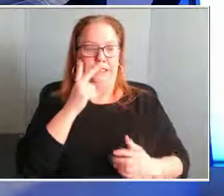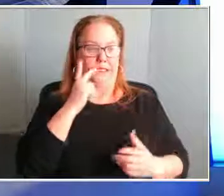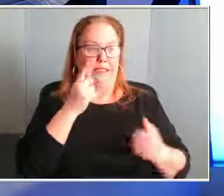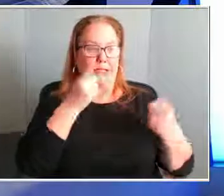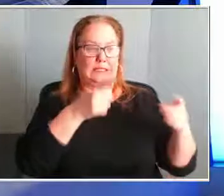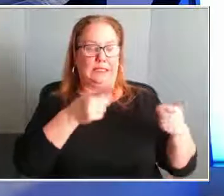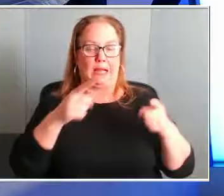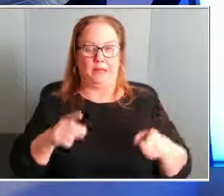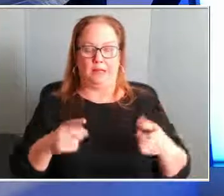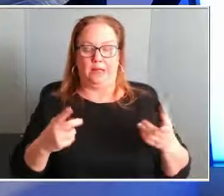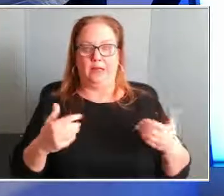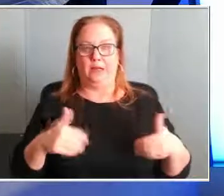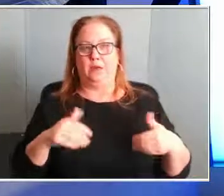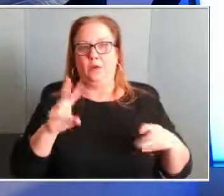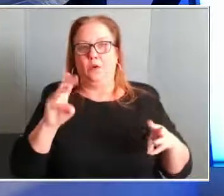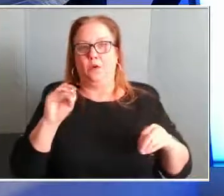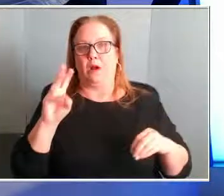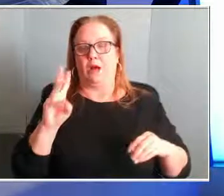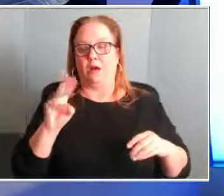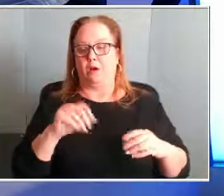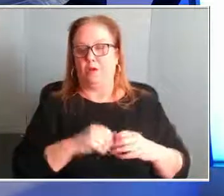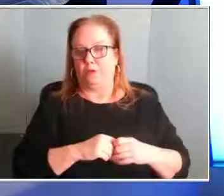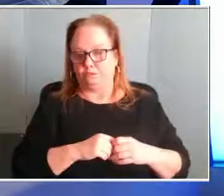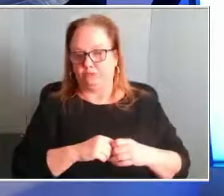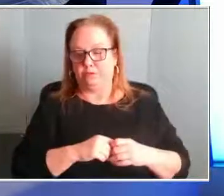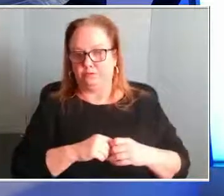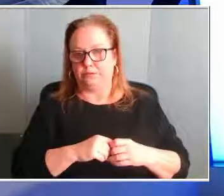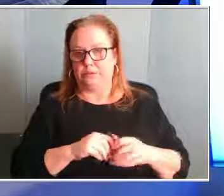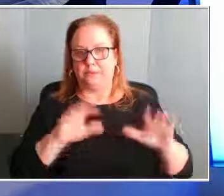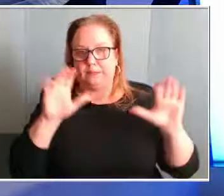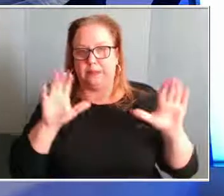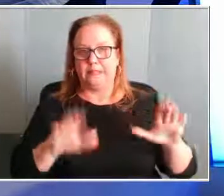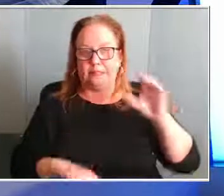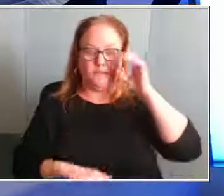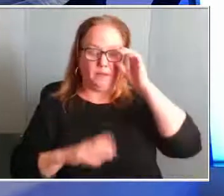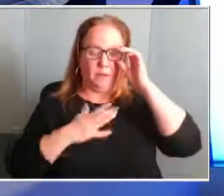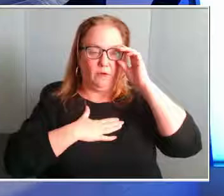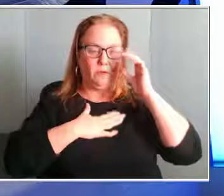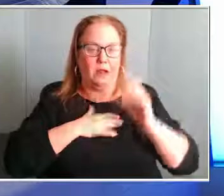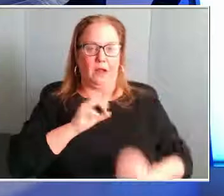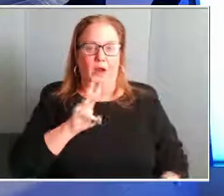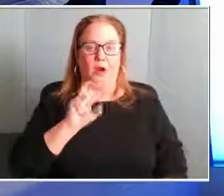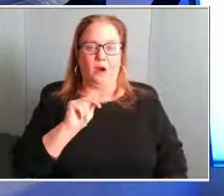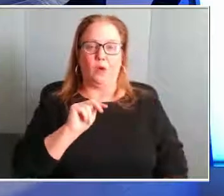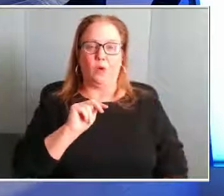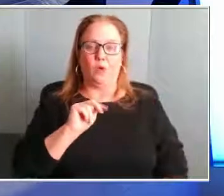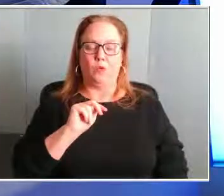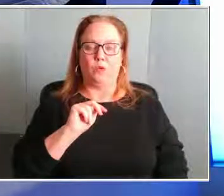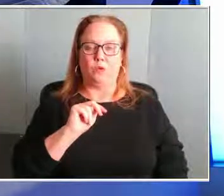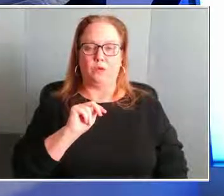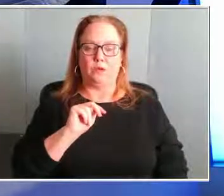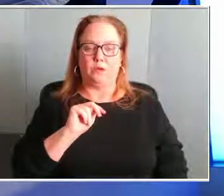wow, what a big deal. So, just for my own and our audiences, folks,